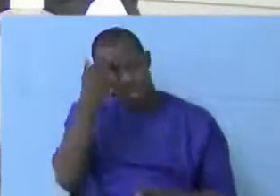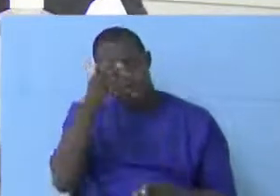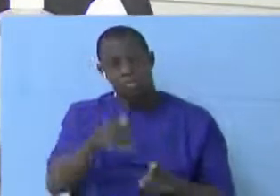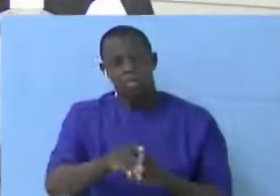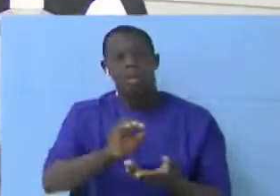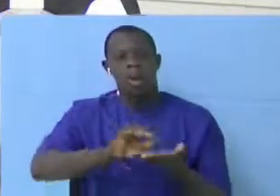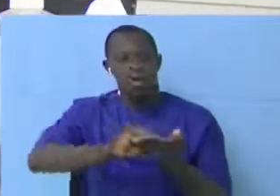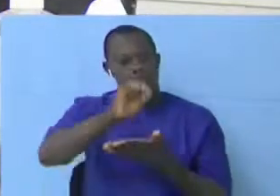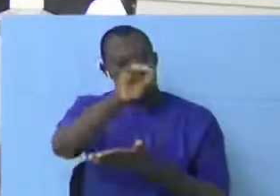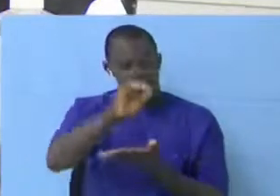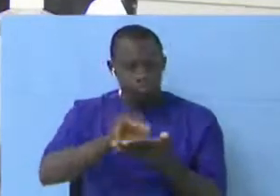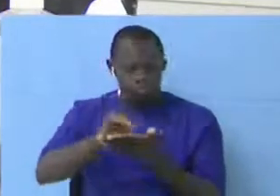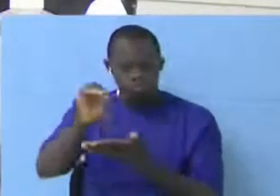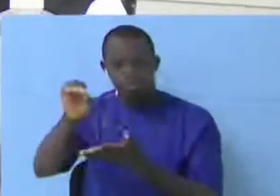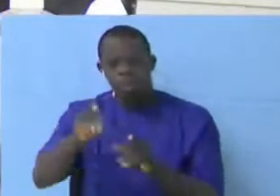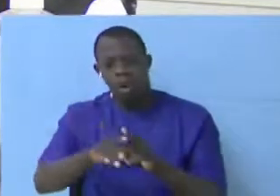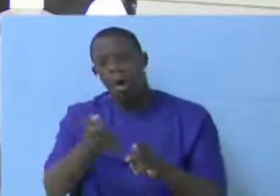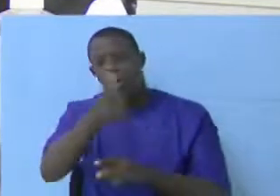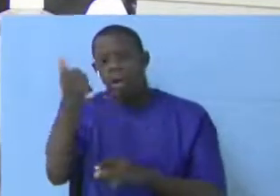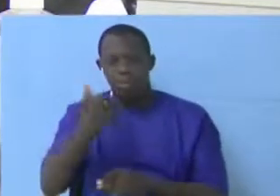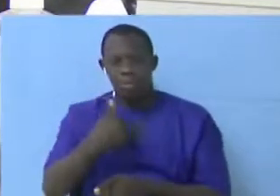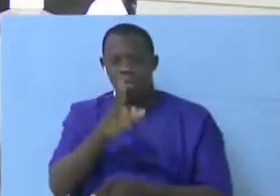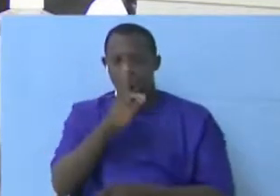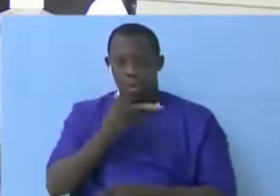there in the rooms. And